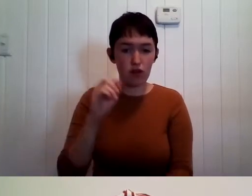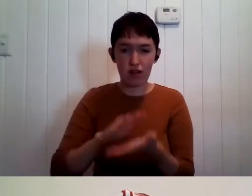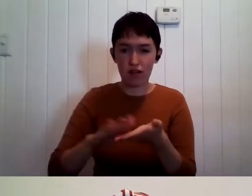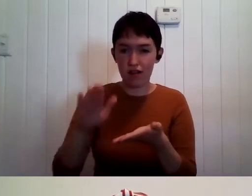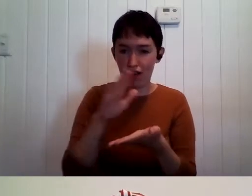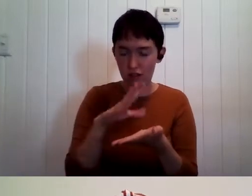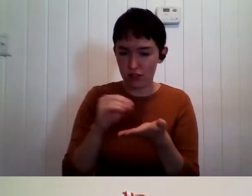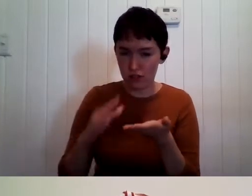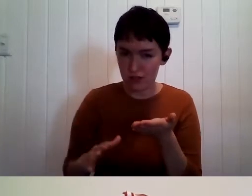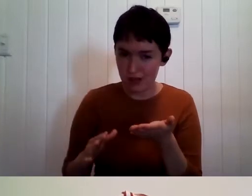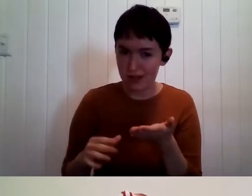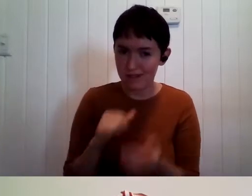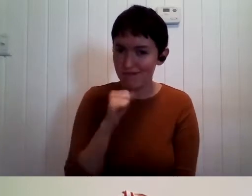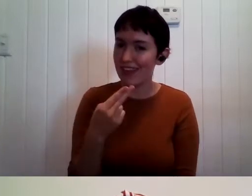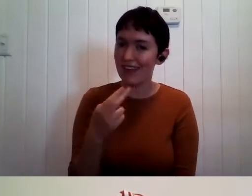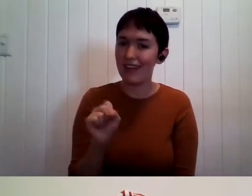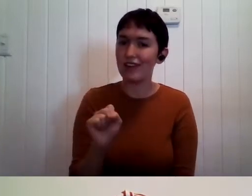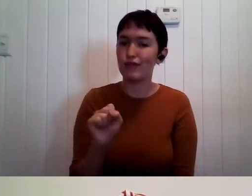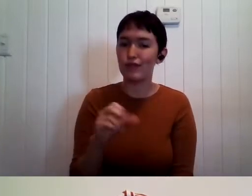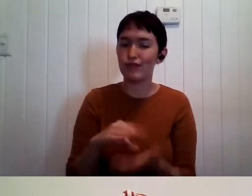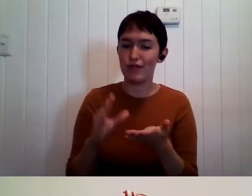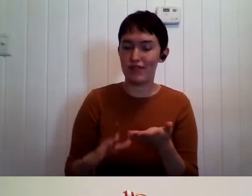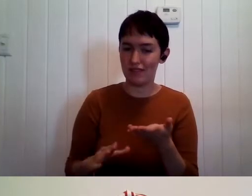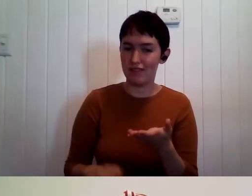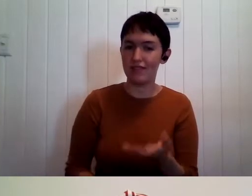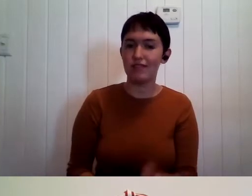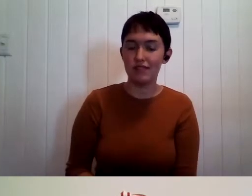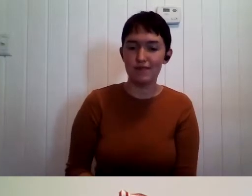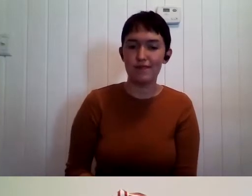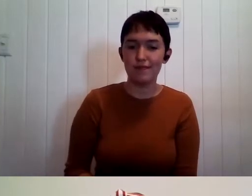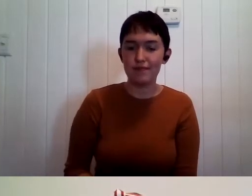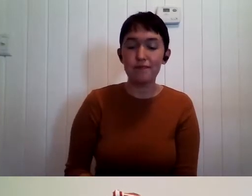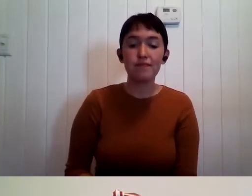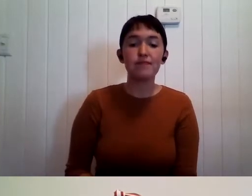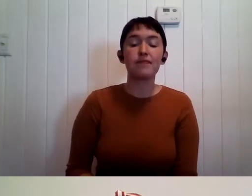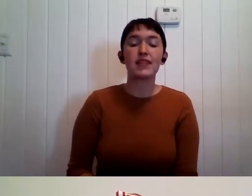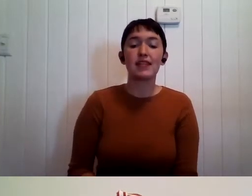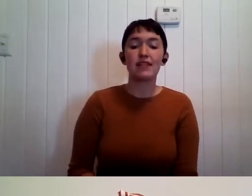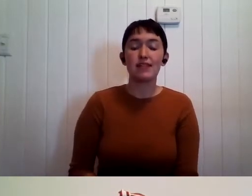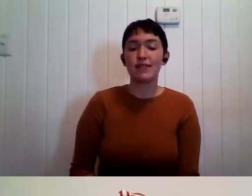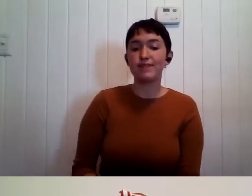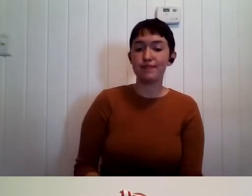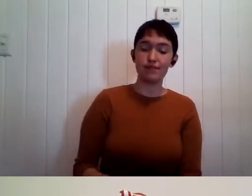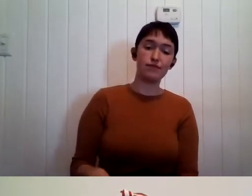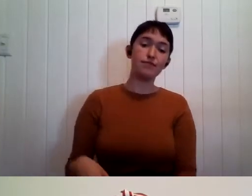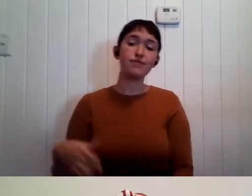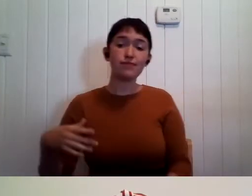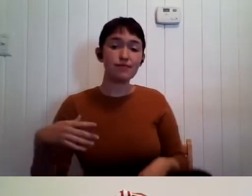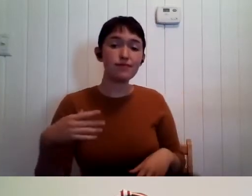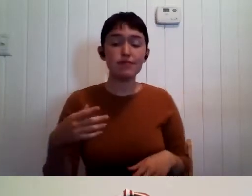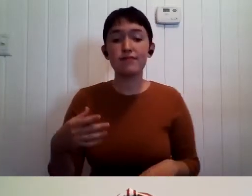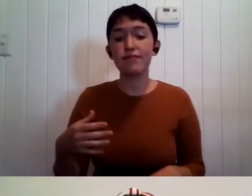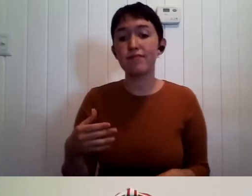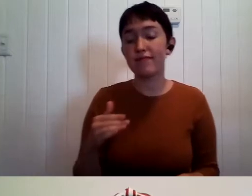students, not for high school students. But eventually, when things get a little bit better